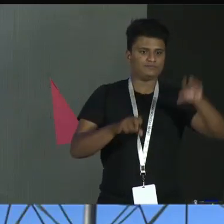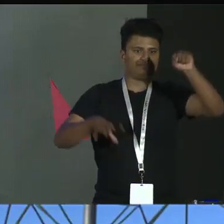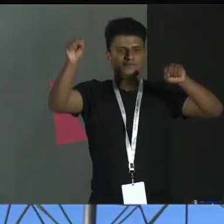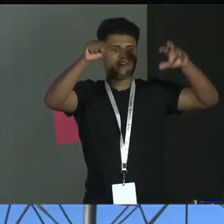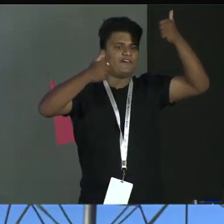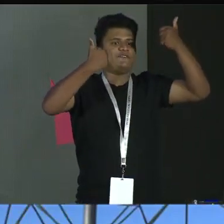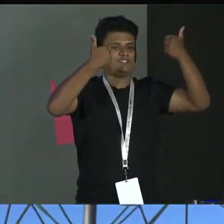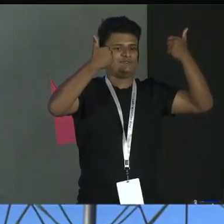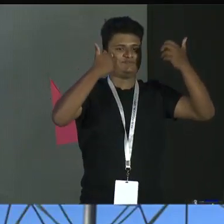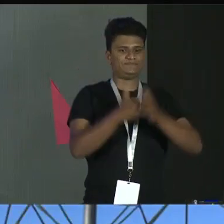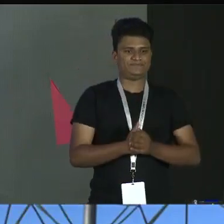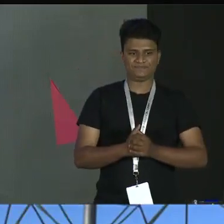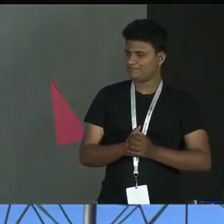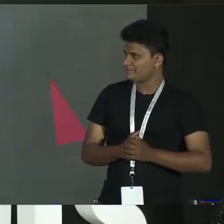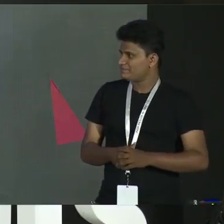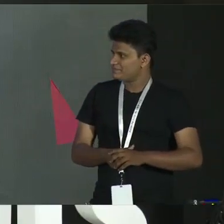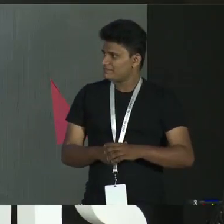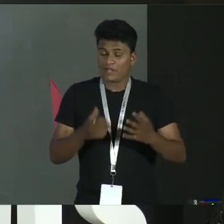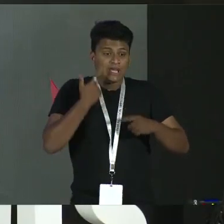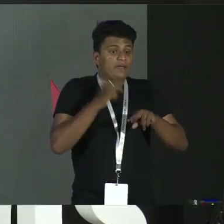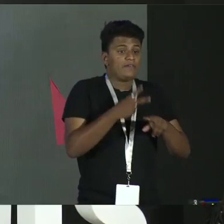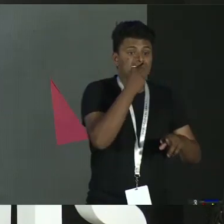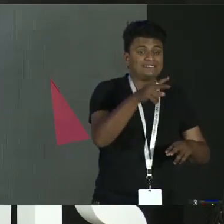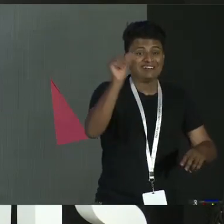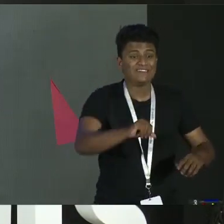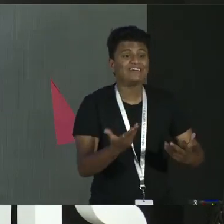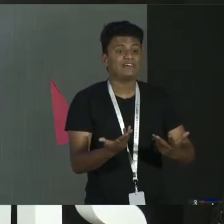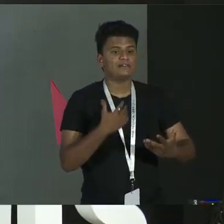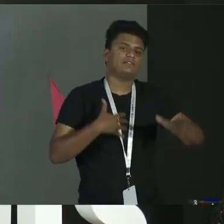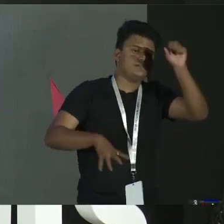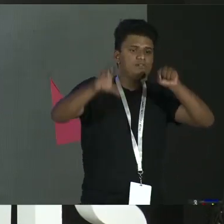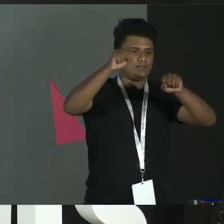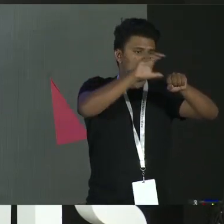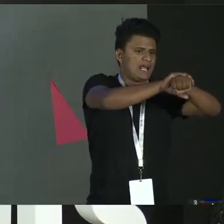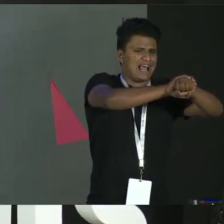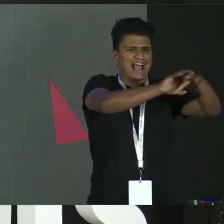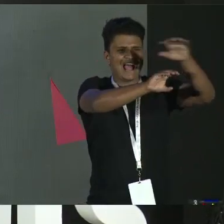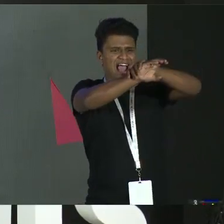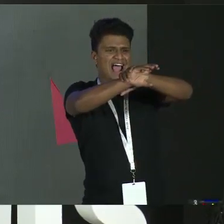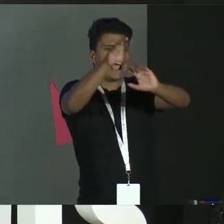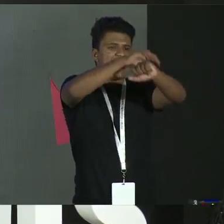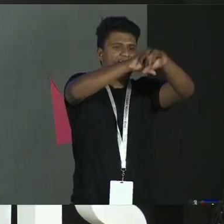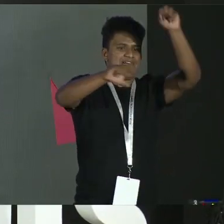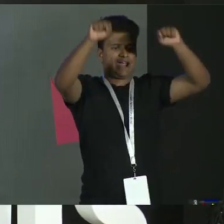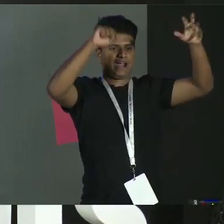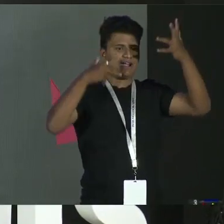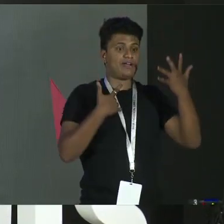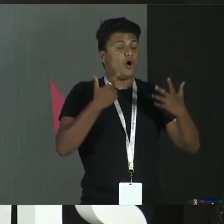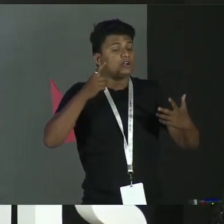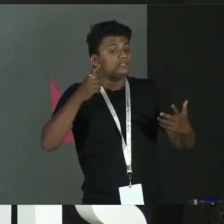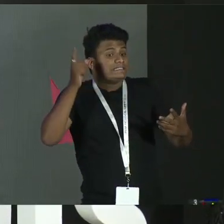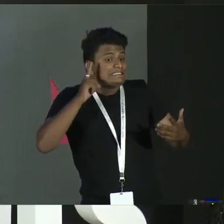If you can't see, you can climb by touch. You can climb by